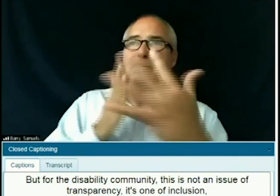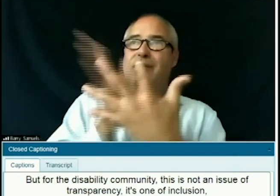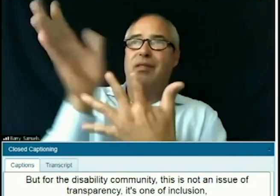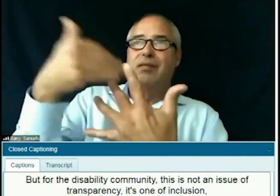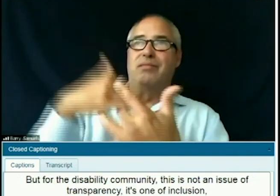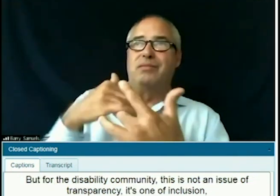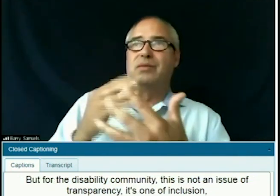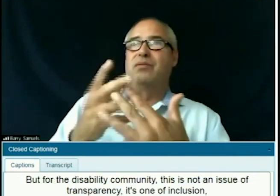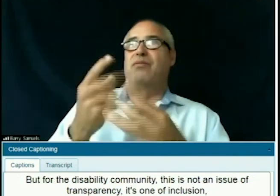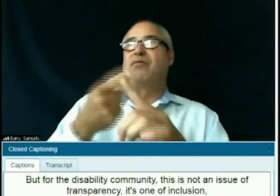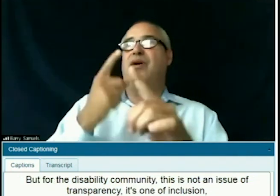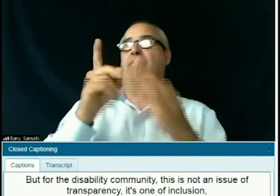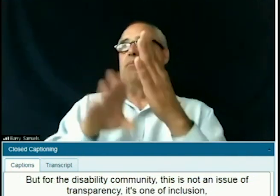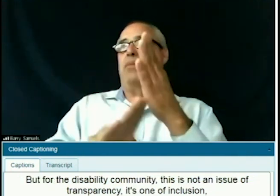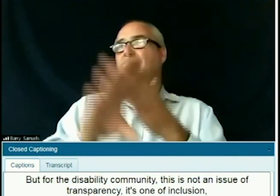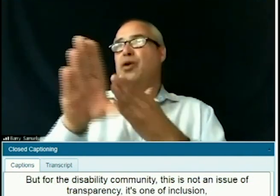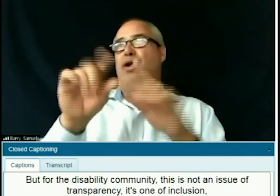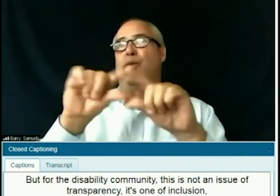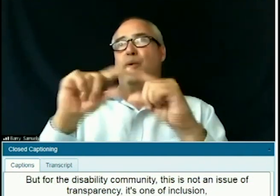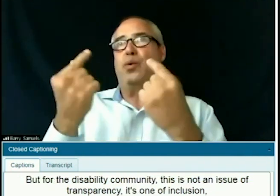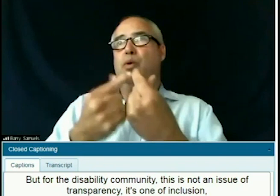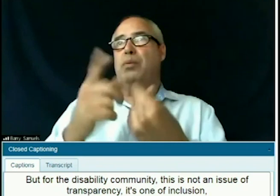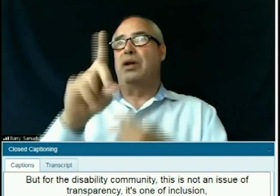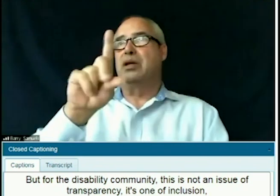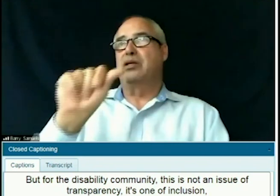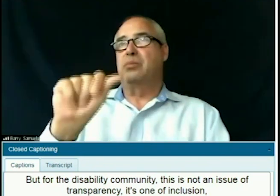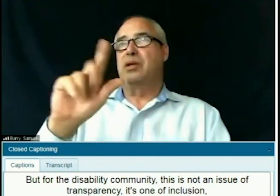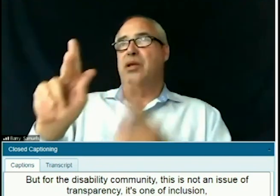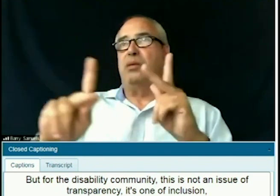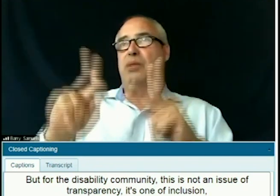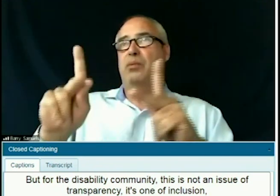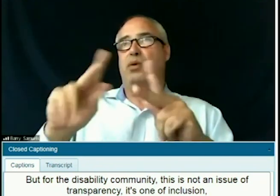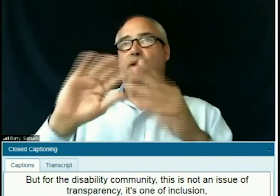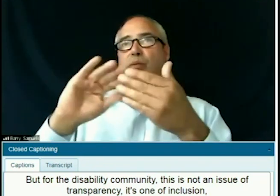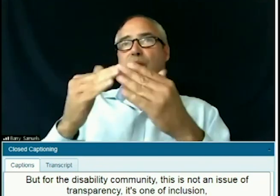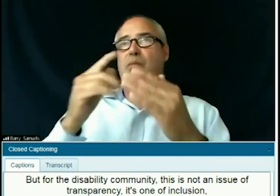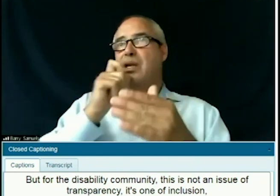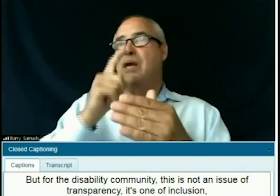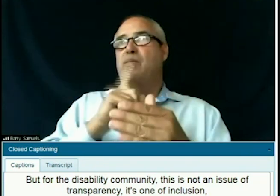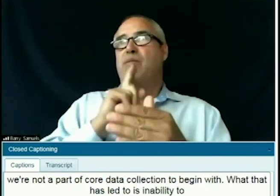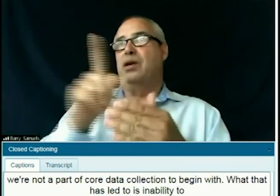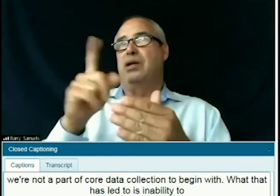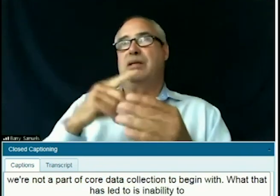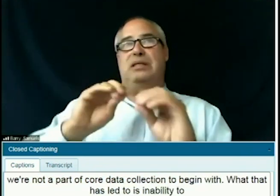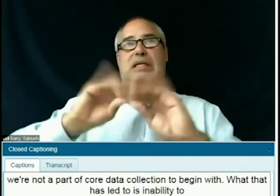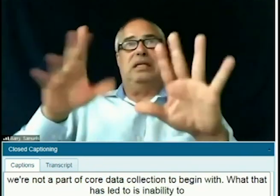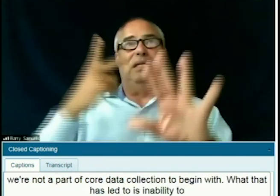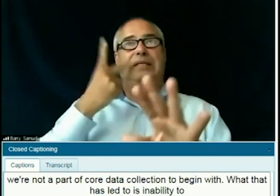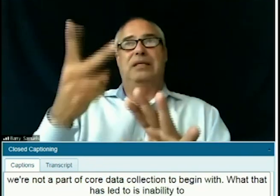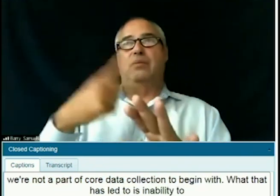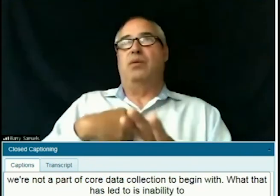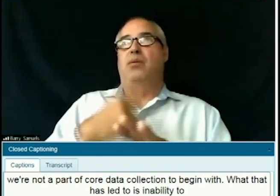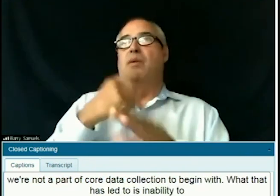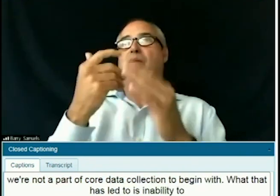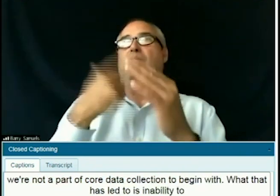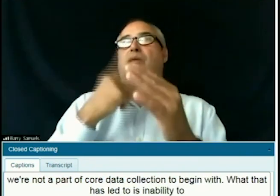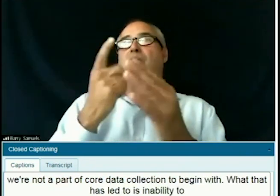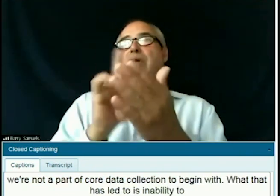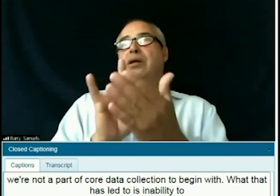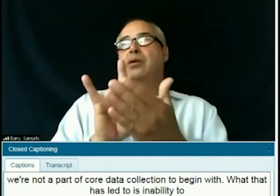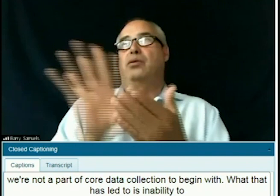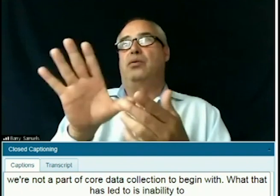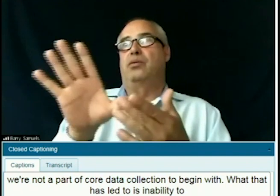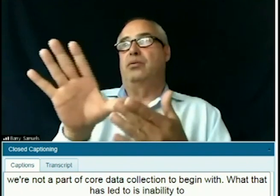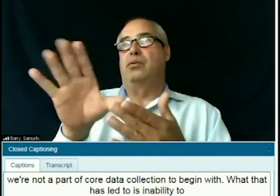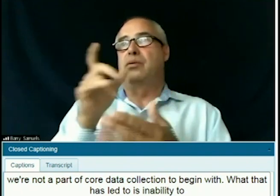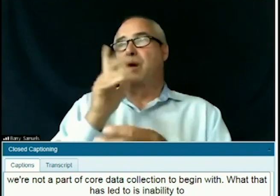groups. But for the disability community, this is not an issue of transparency, it's one of inclusion. We're not a part